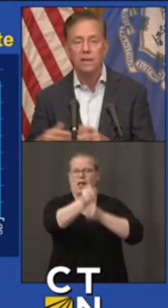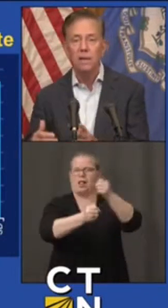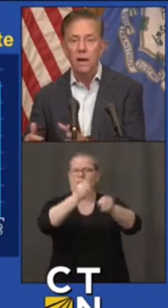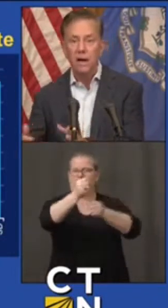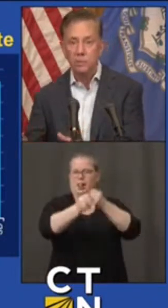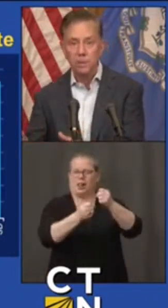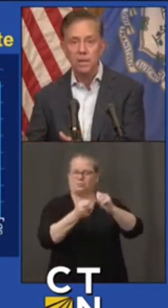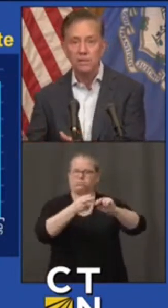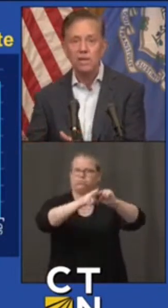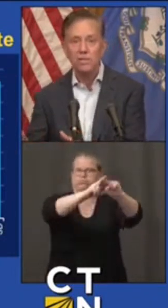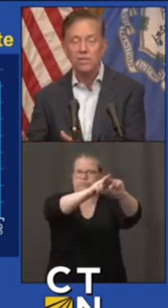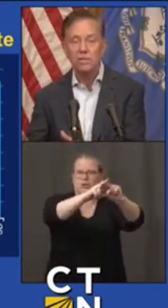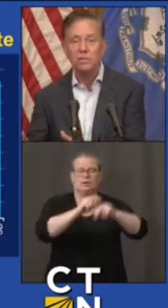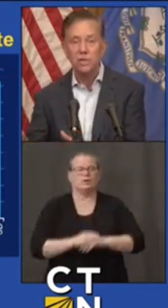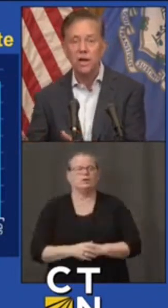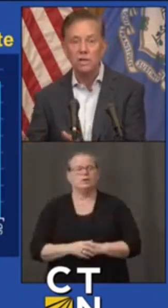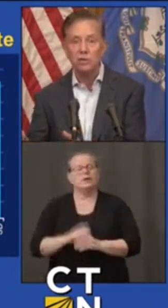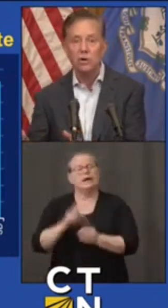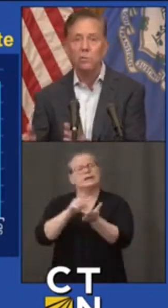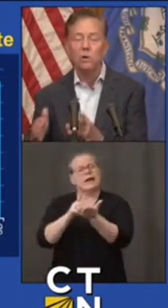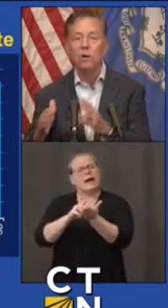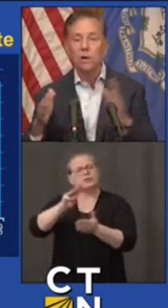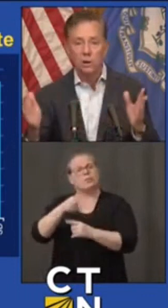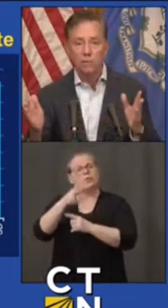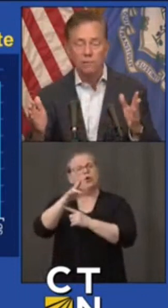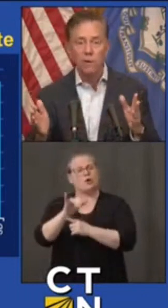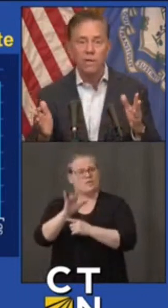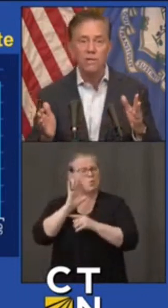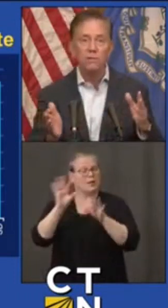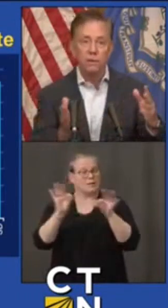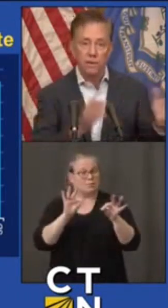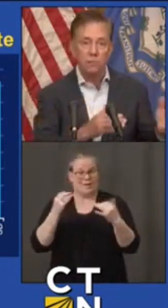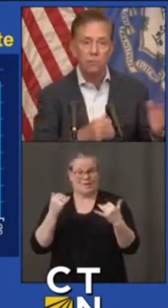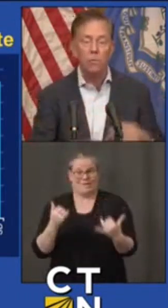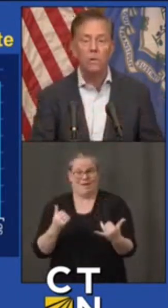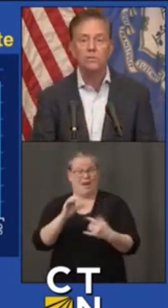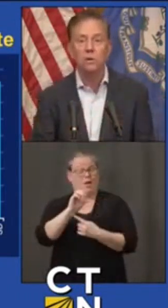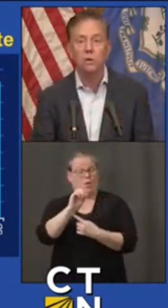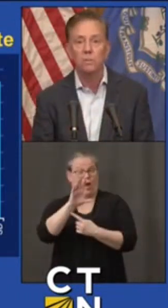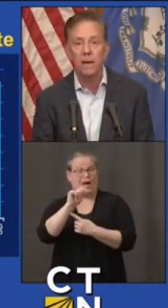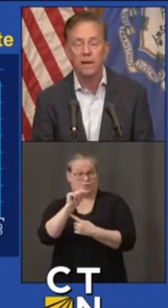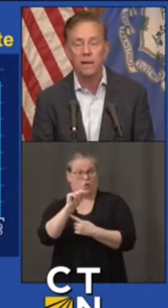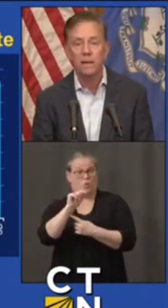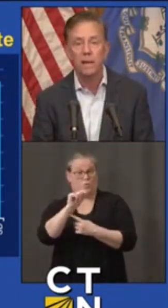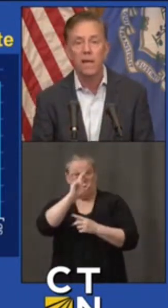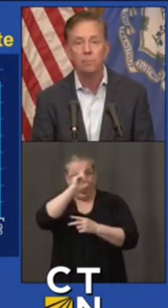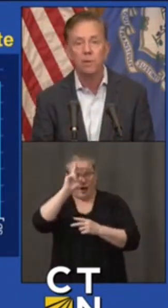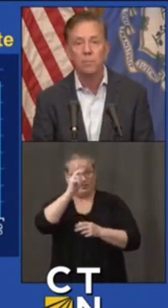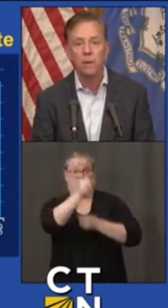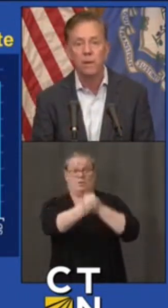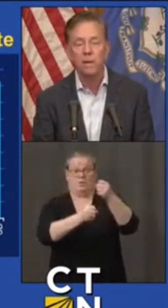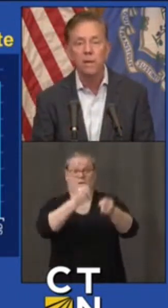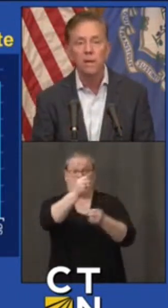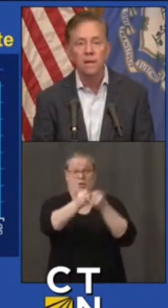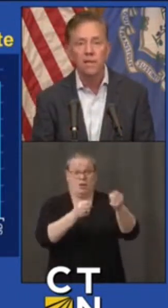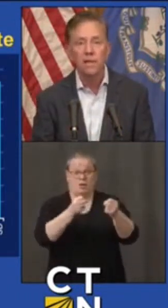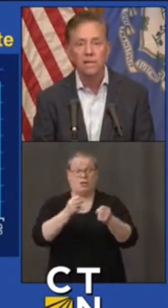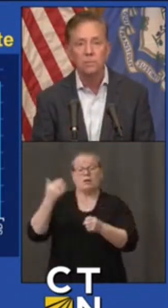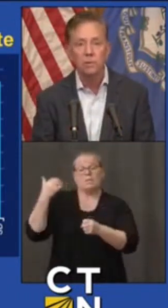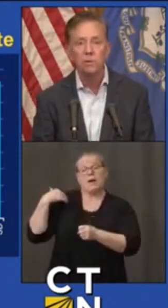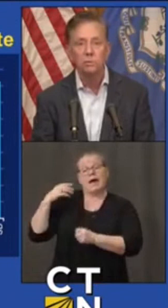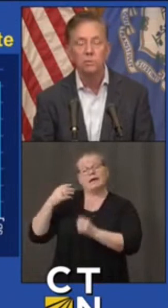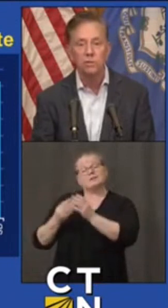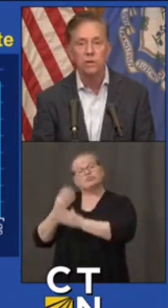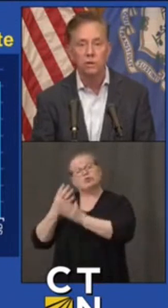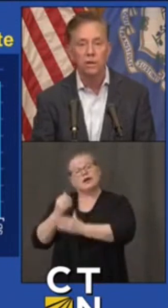think hospitalizations in October are very different than what we saw back in April and May, and I think he has some